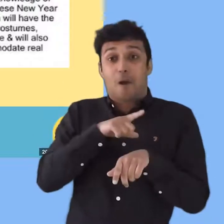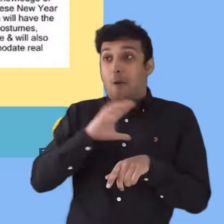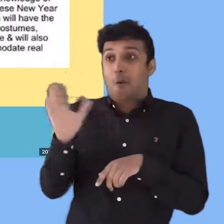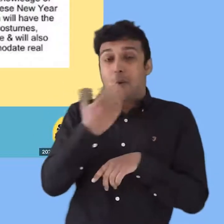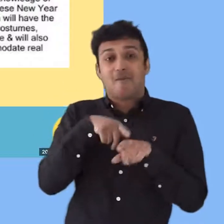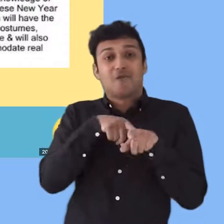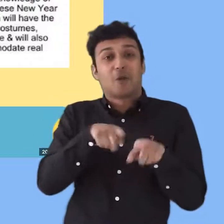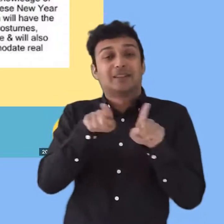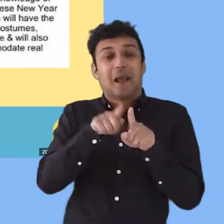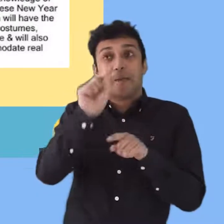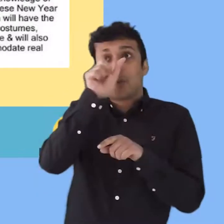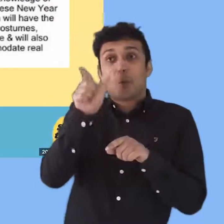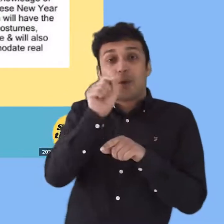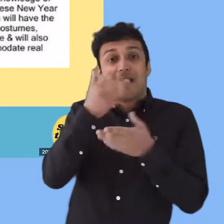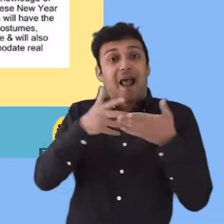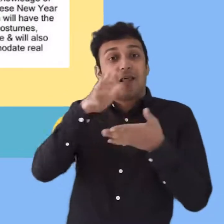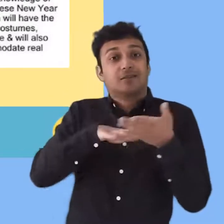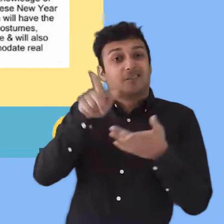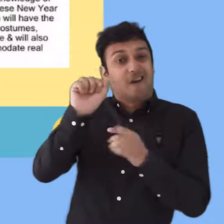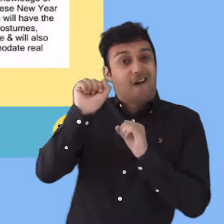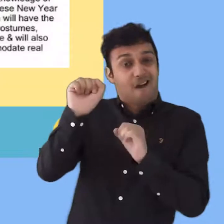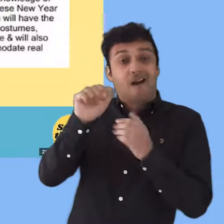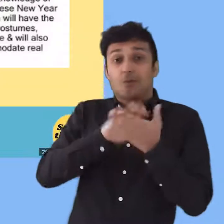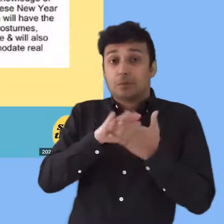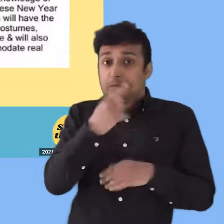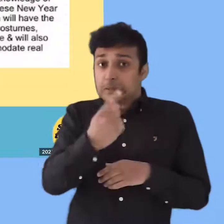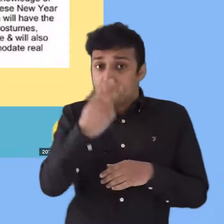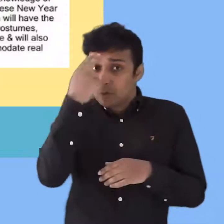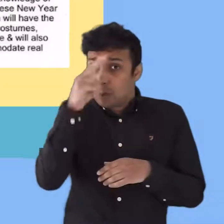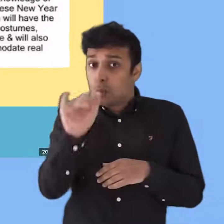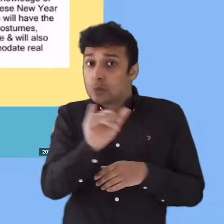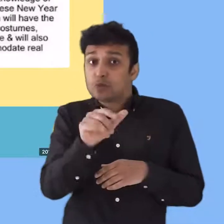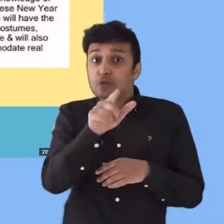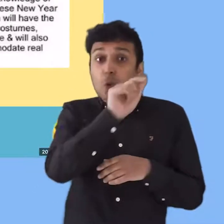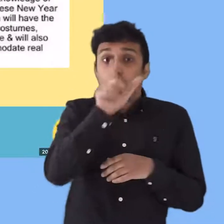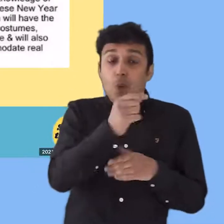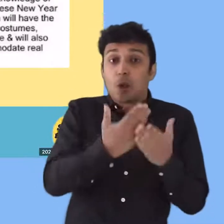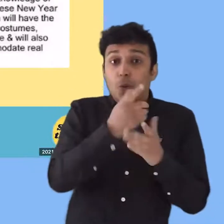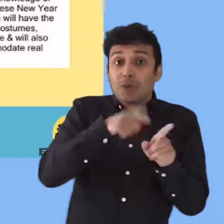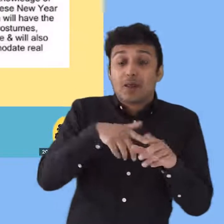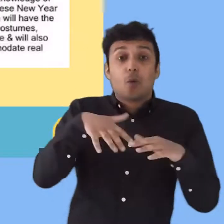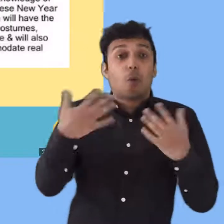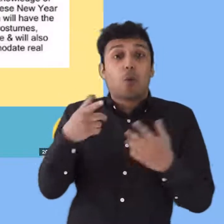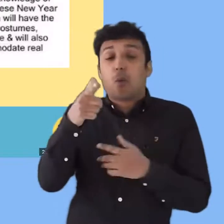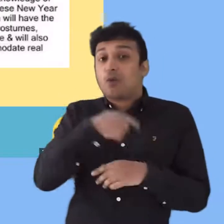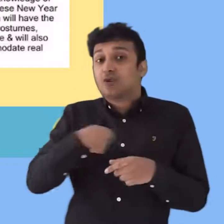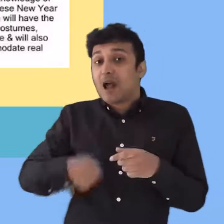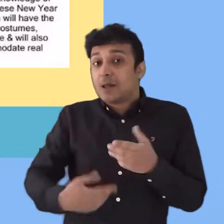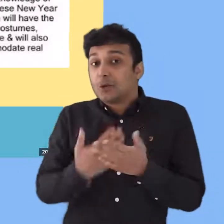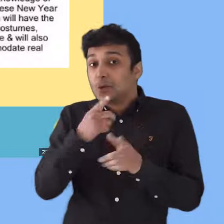So actually, do you call it Chinese New Year or do you call it Lunar New Year? And what will you call it next